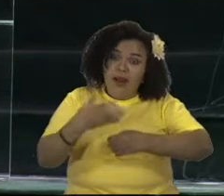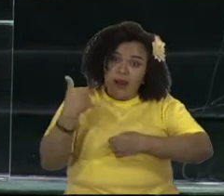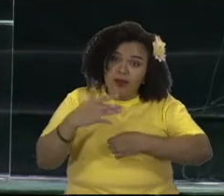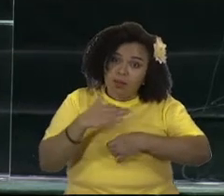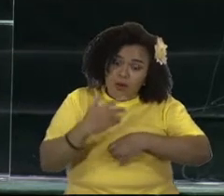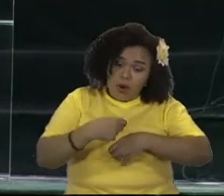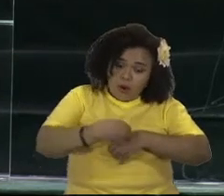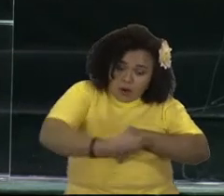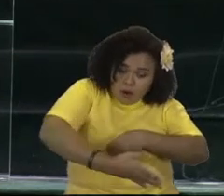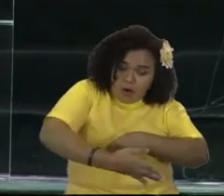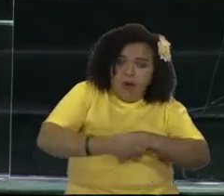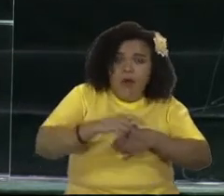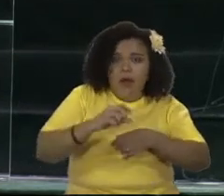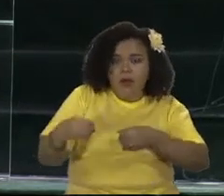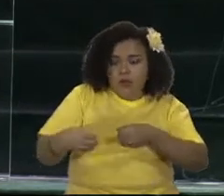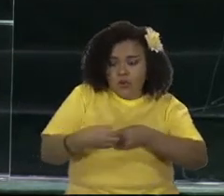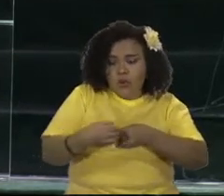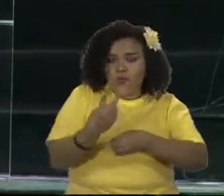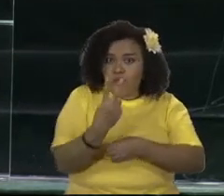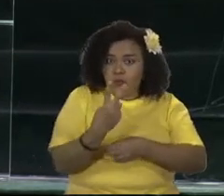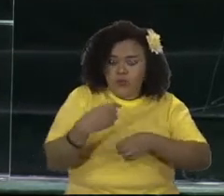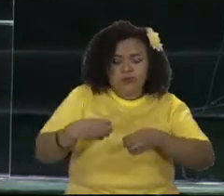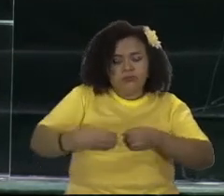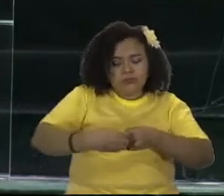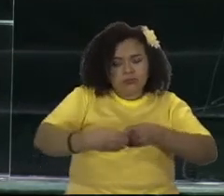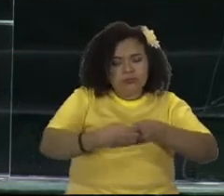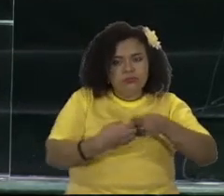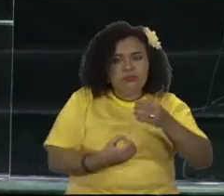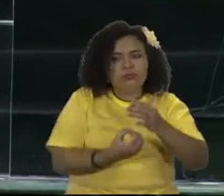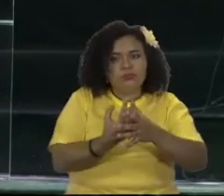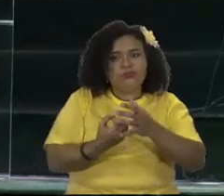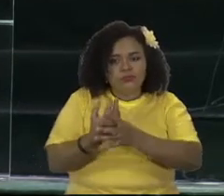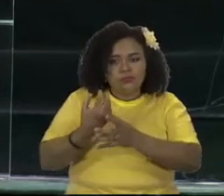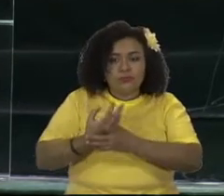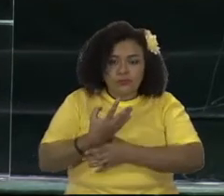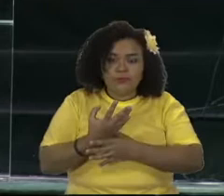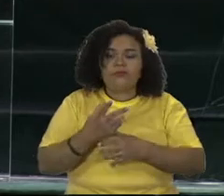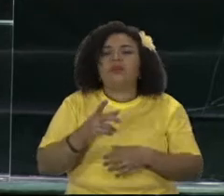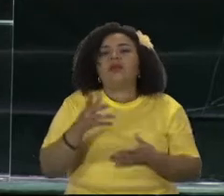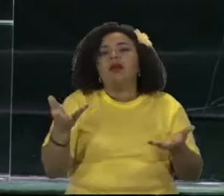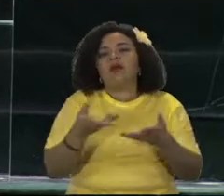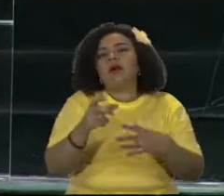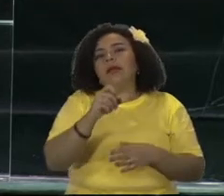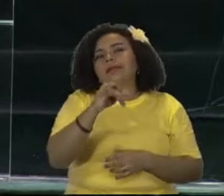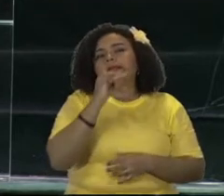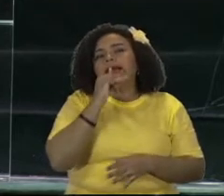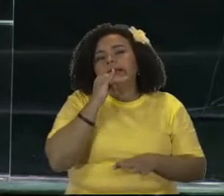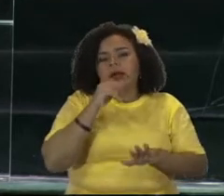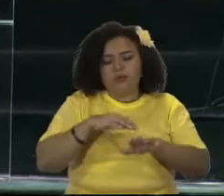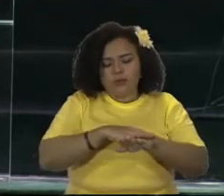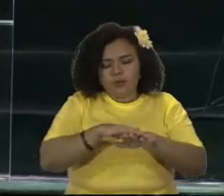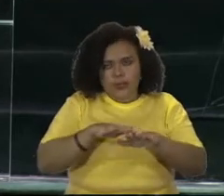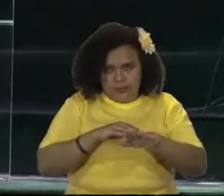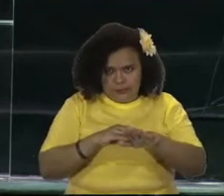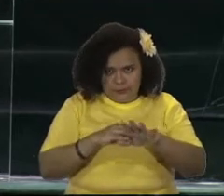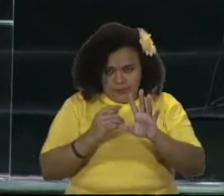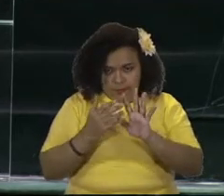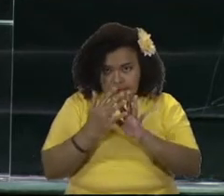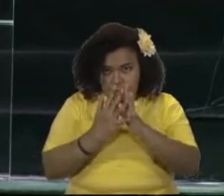before. For example, when one cell of your finger